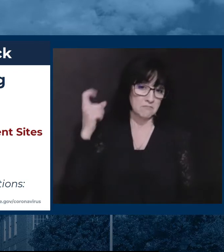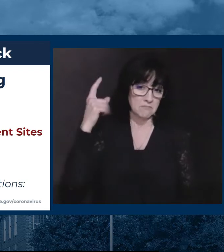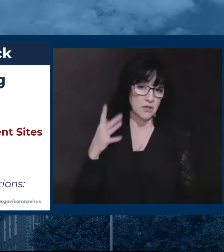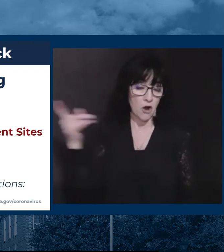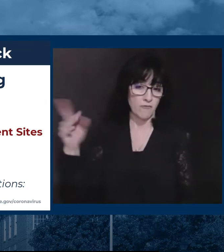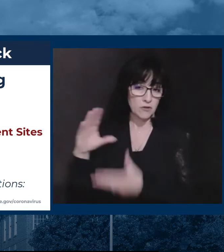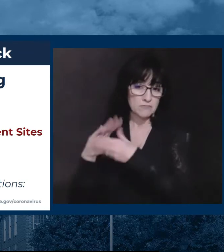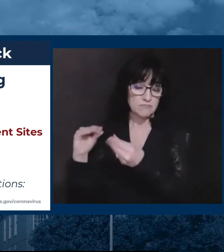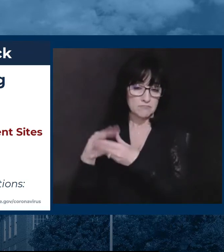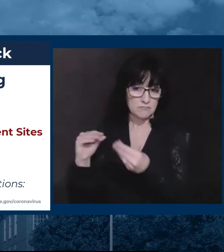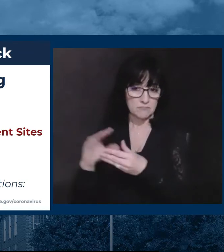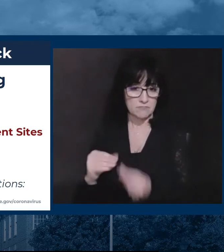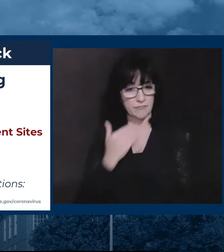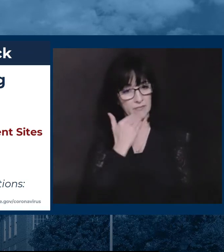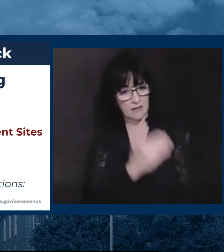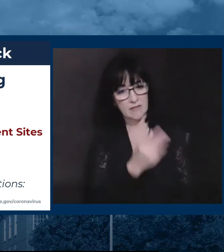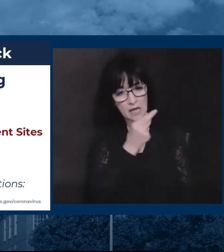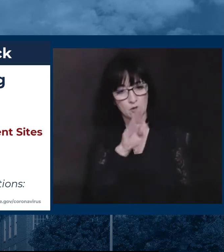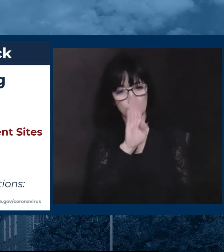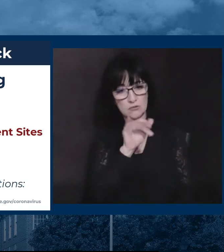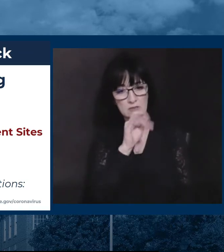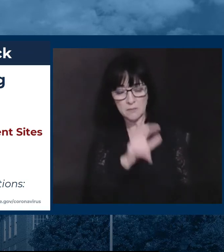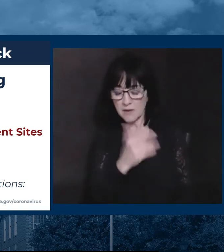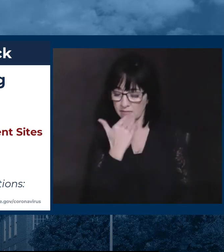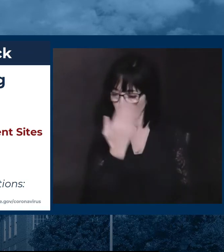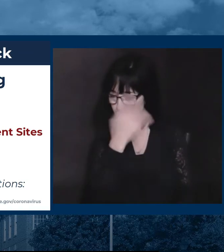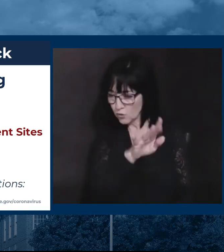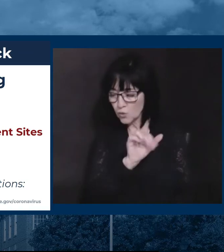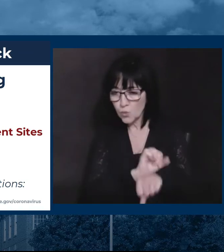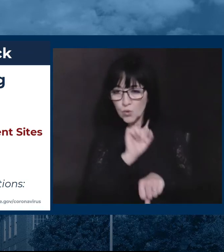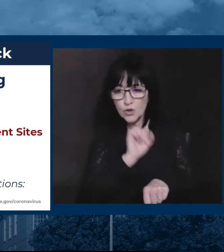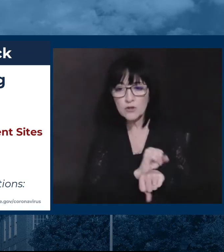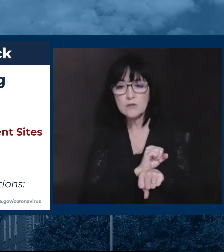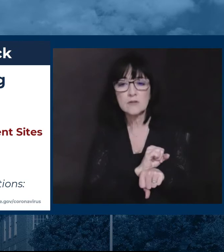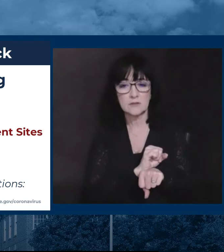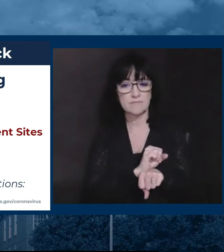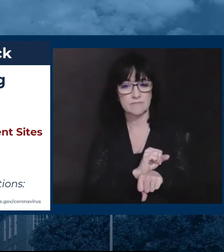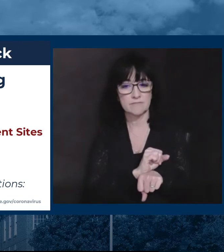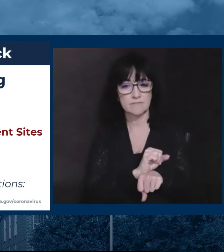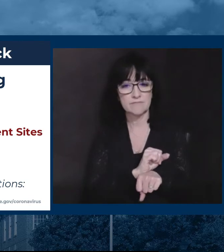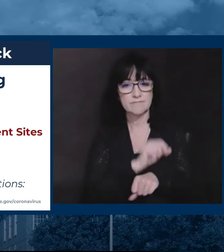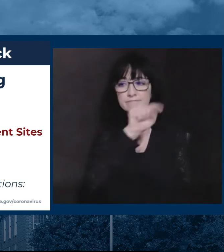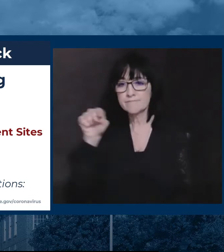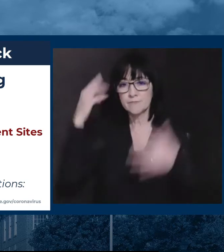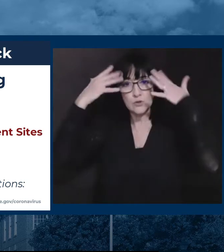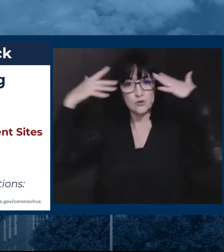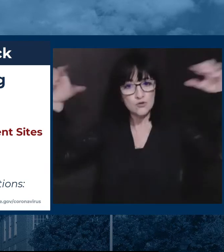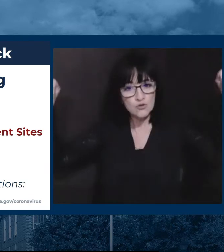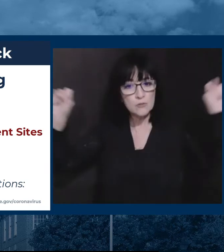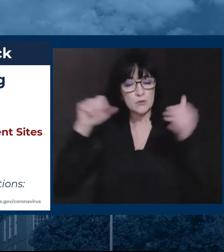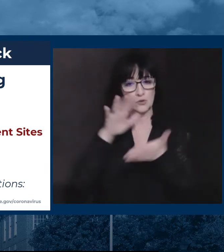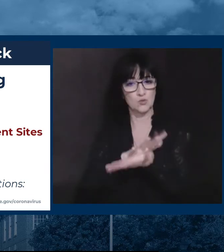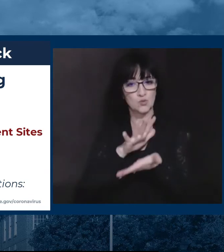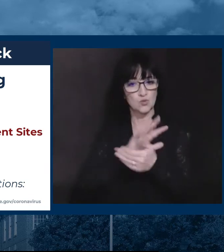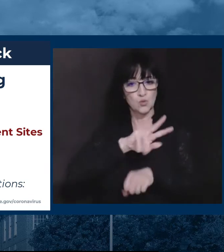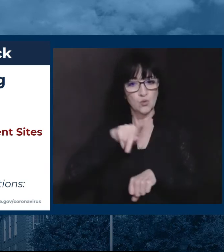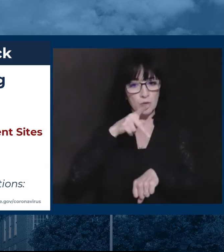Bunting. Thank you for the work of your team, to our superintendents and administrators, school principals, teachers,